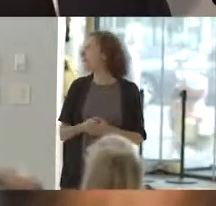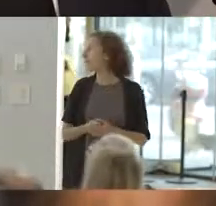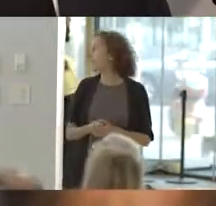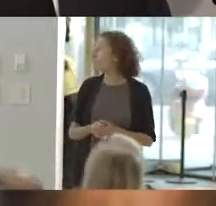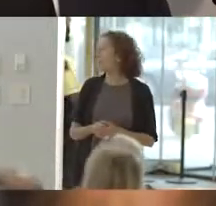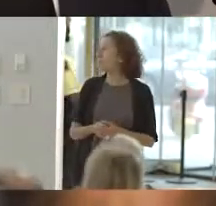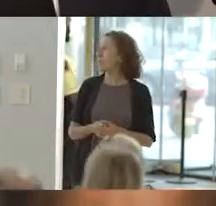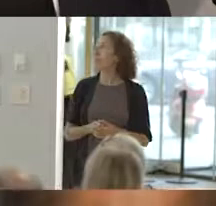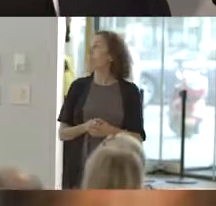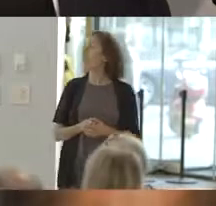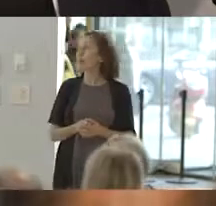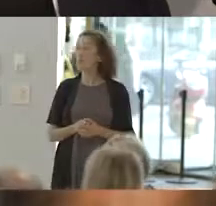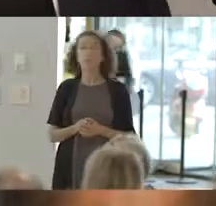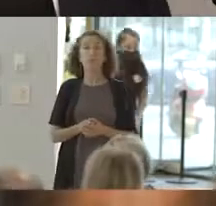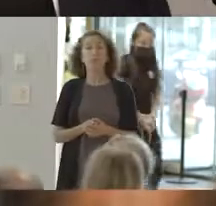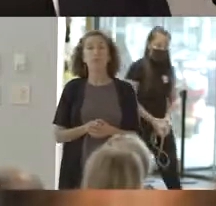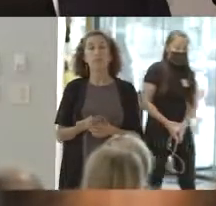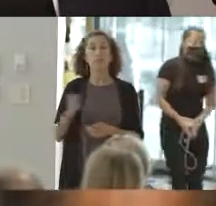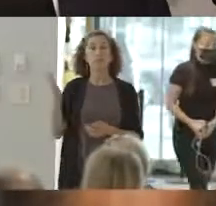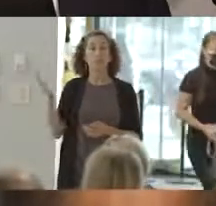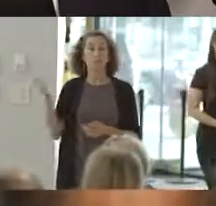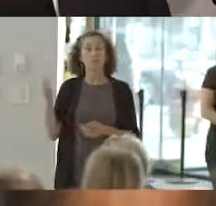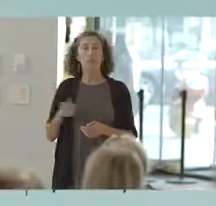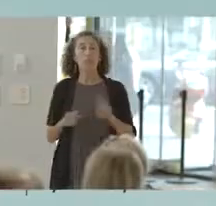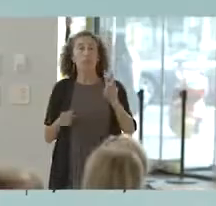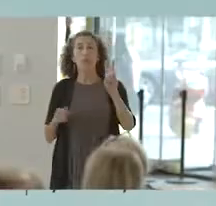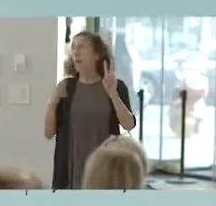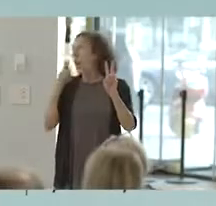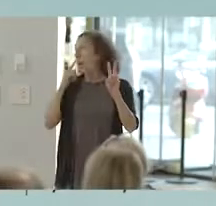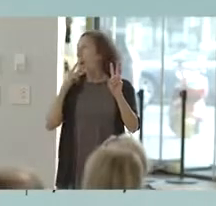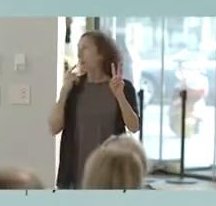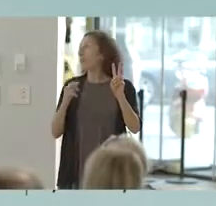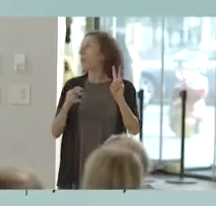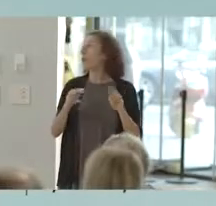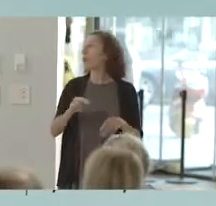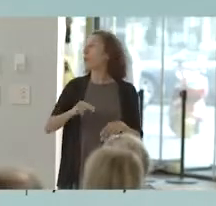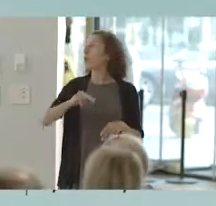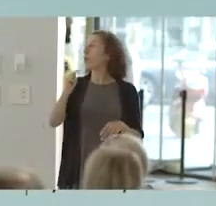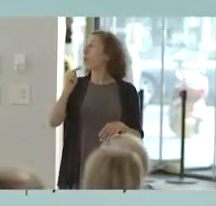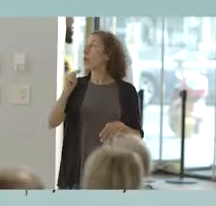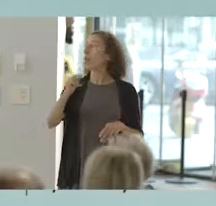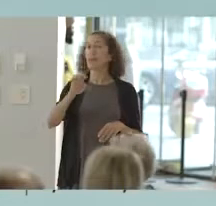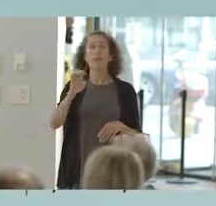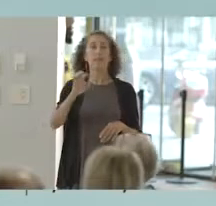Reach 2, the Northern Esplanade. This area is maybe a little bit more straightforward, really defined by its